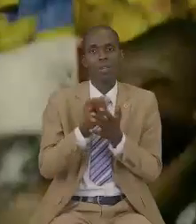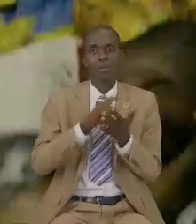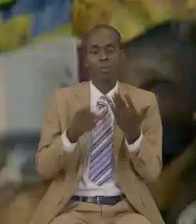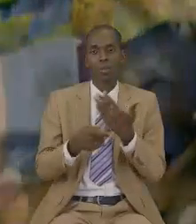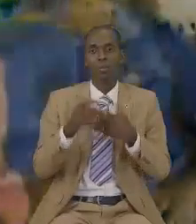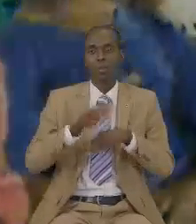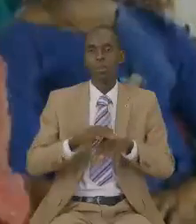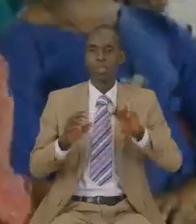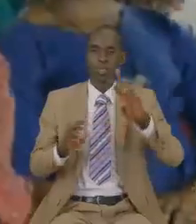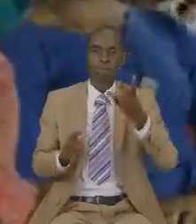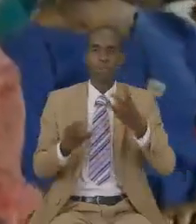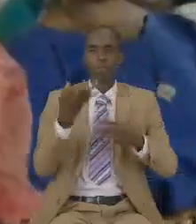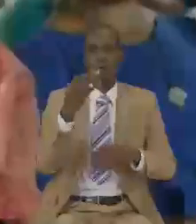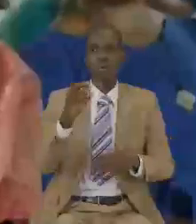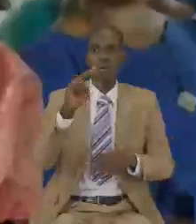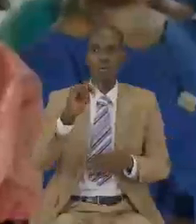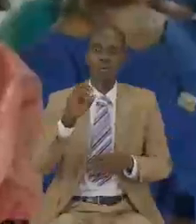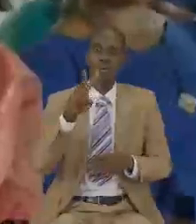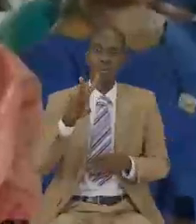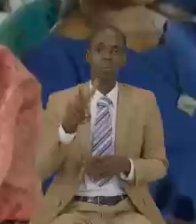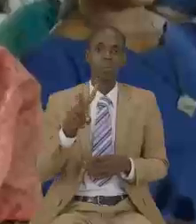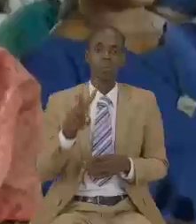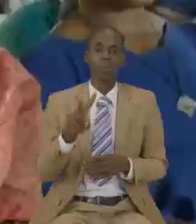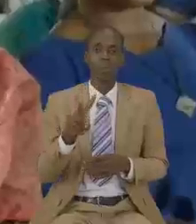Please, workers, let's be up and doing.